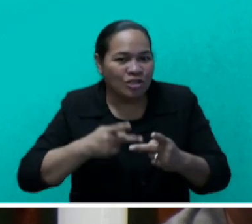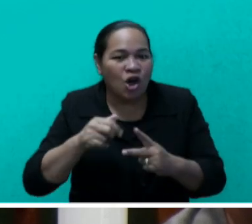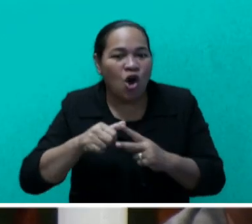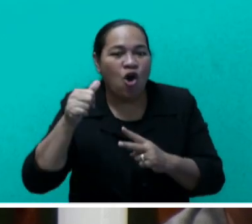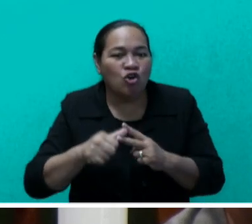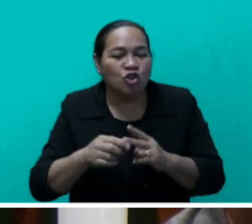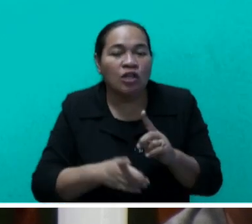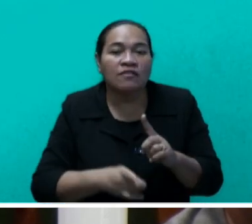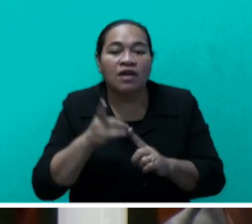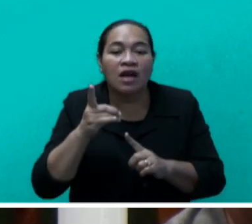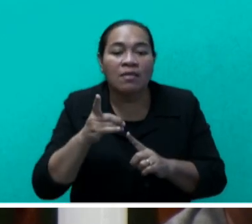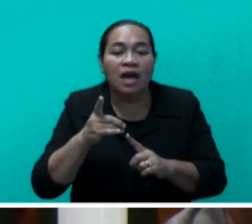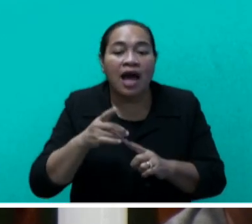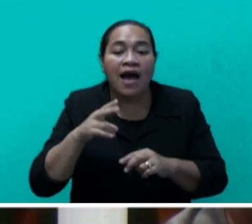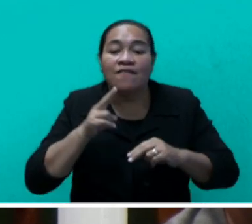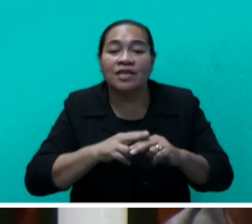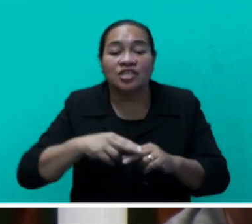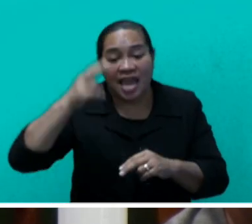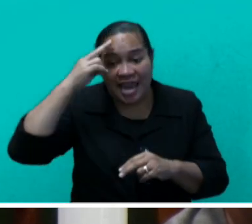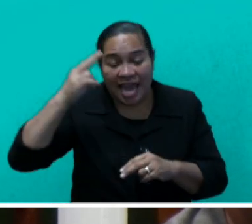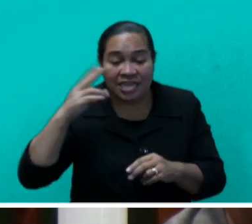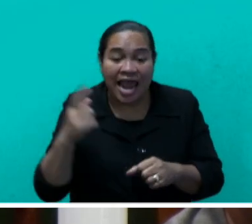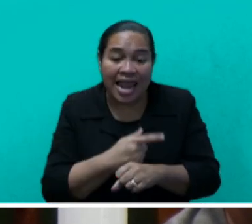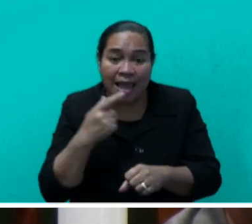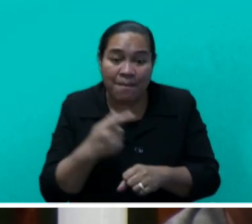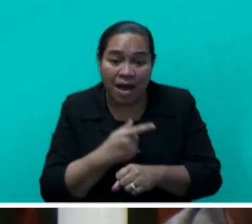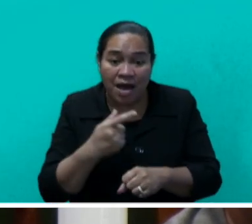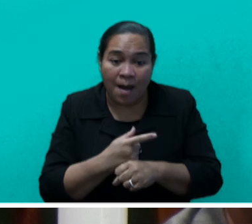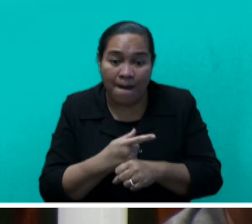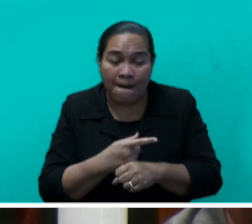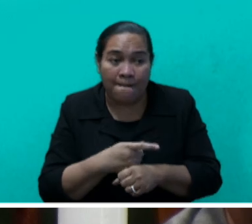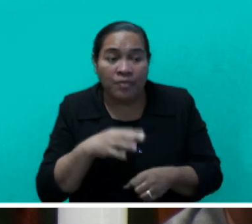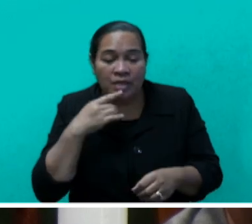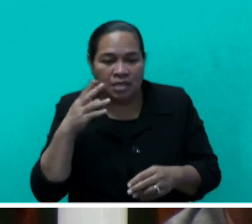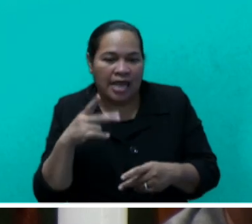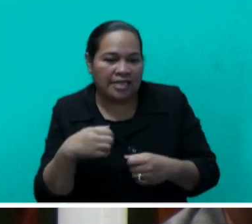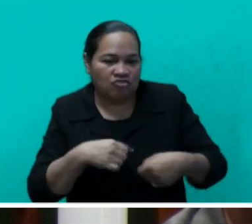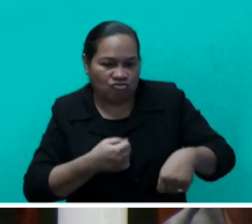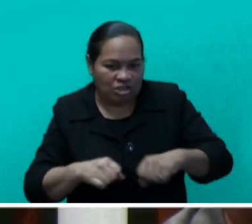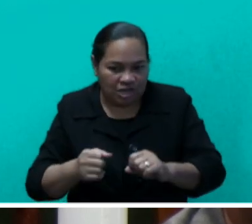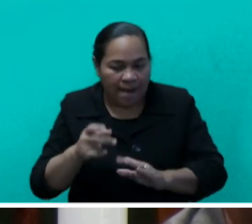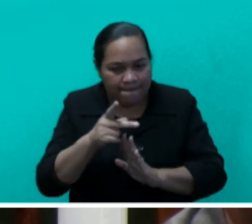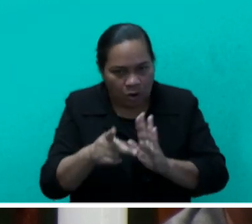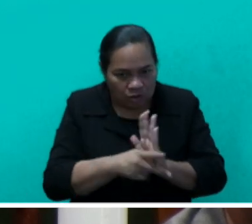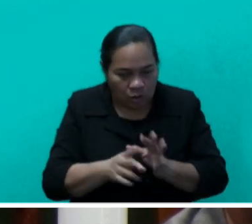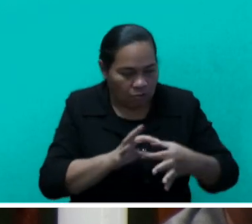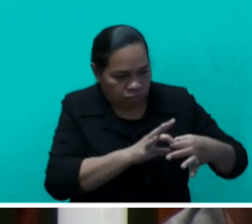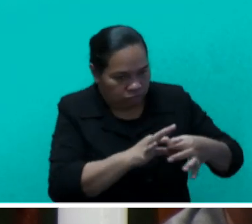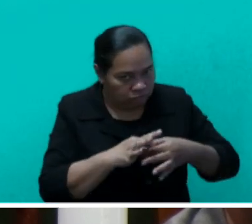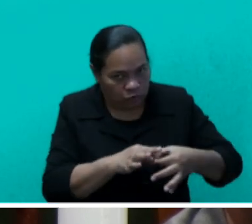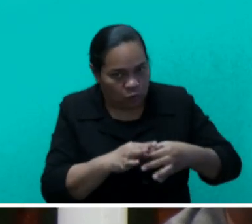of the Fiji National Labour Mobility Policy Framework and Strategy in collaboration with the